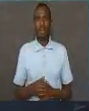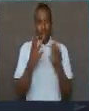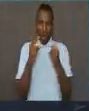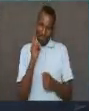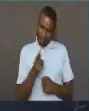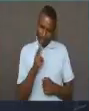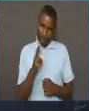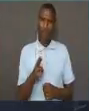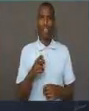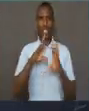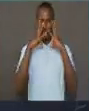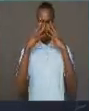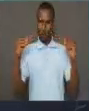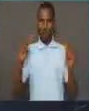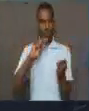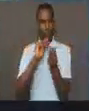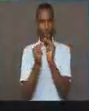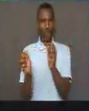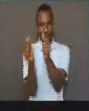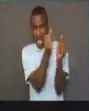solve the moments together.